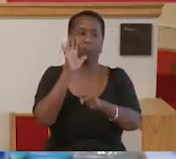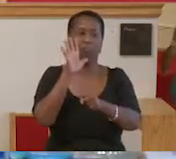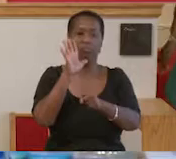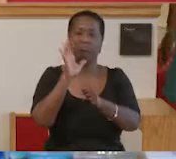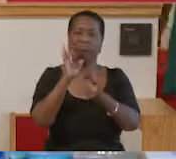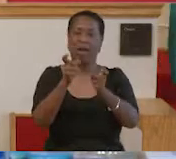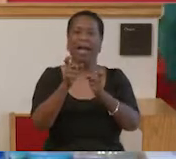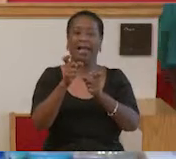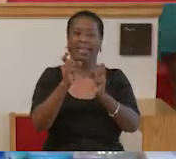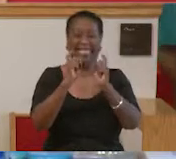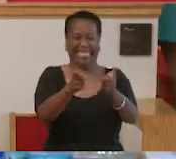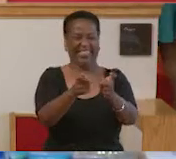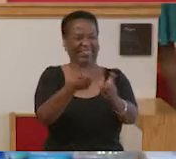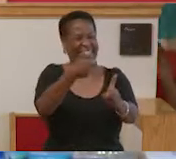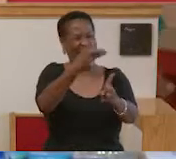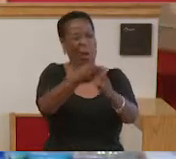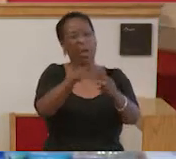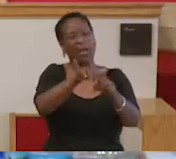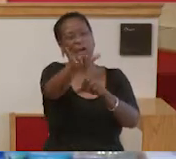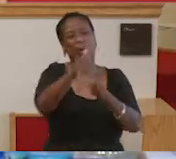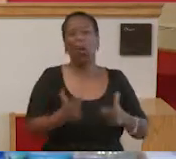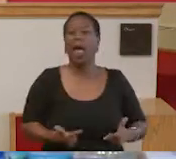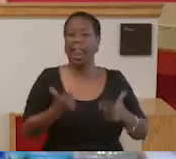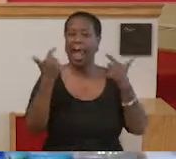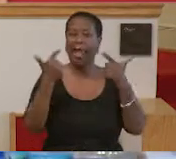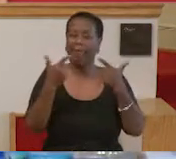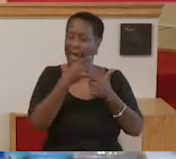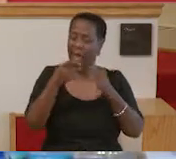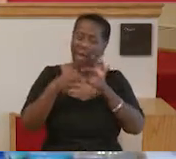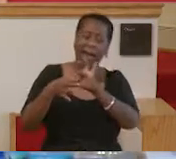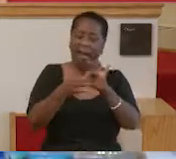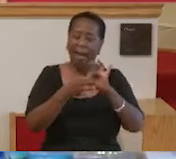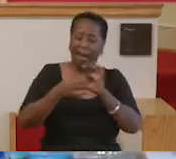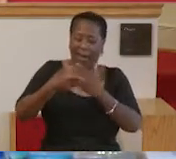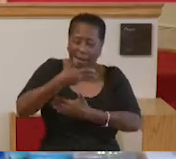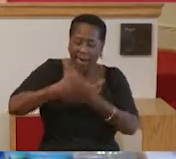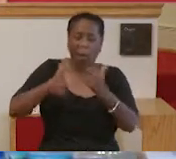The gift of eternal life and intimacy with Jesus Christ.